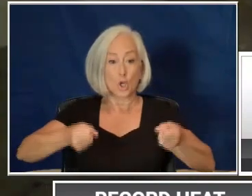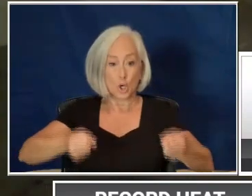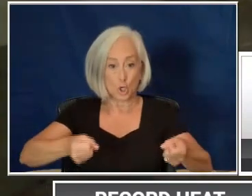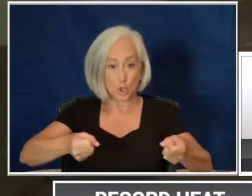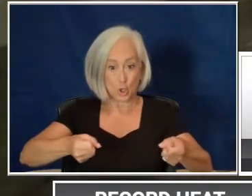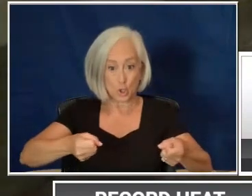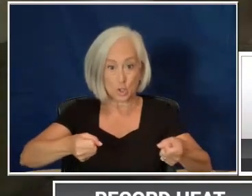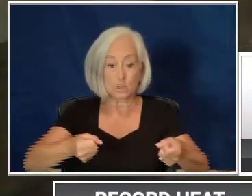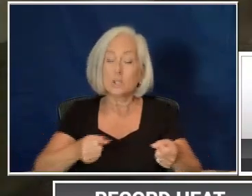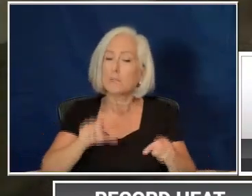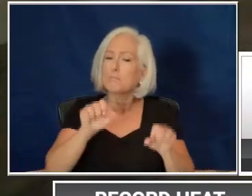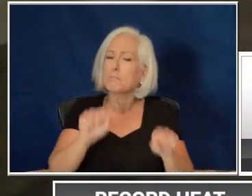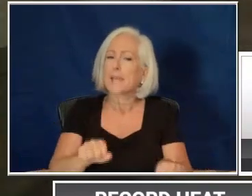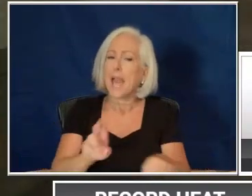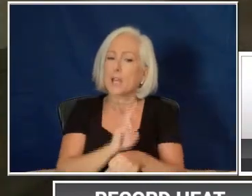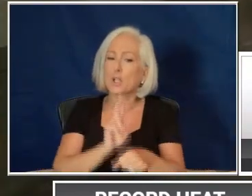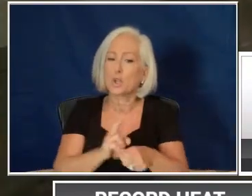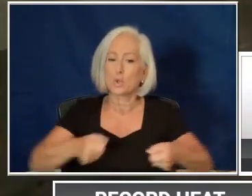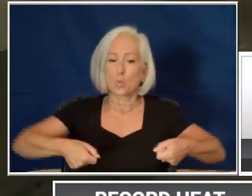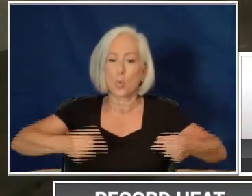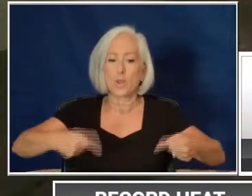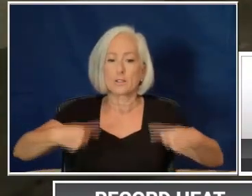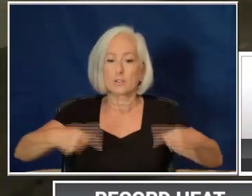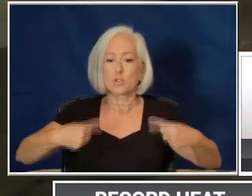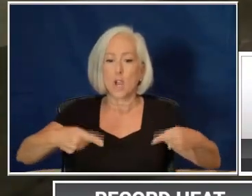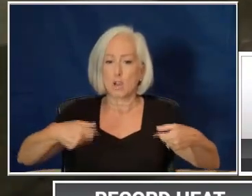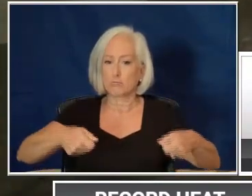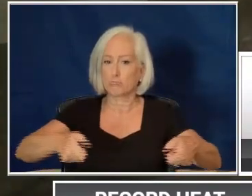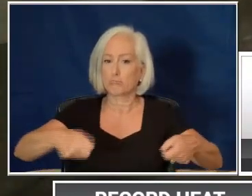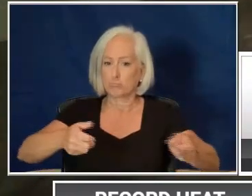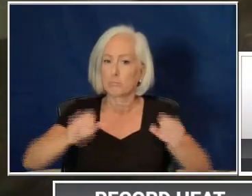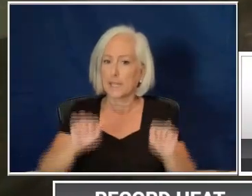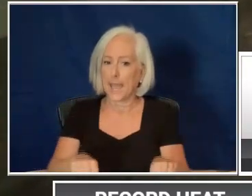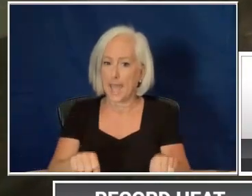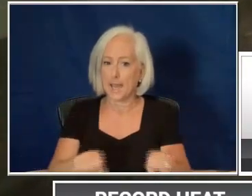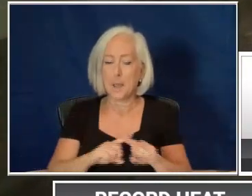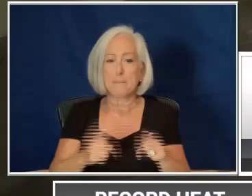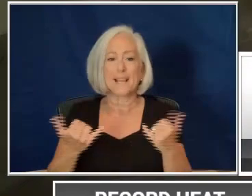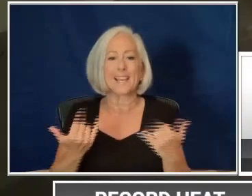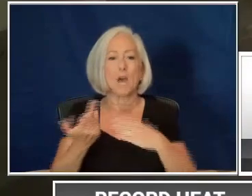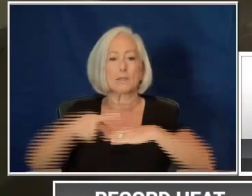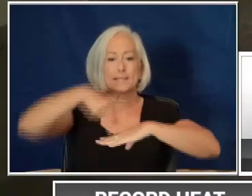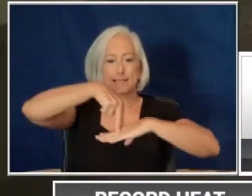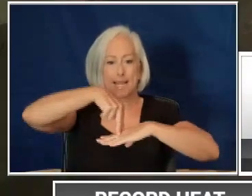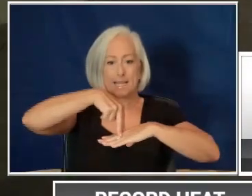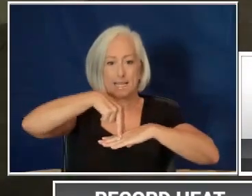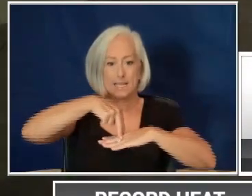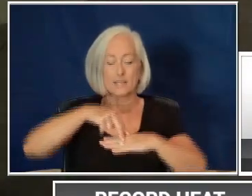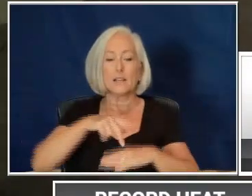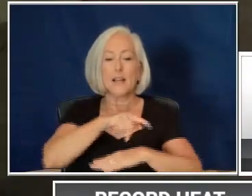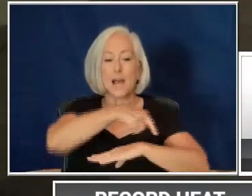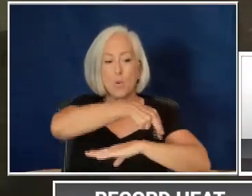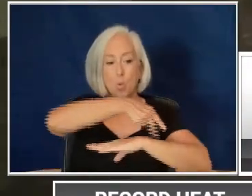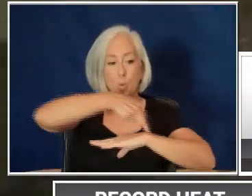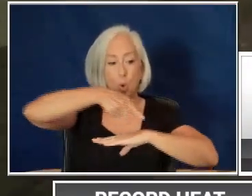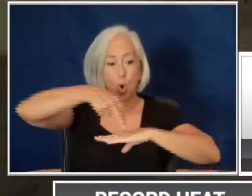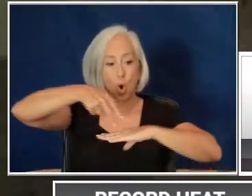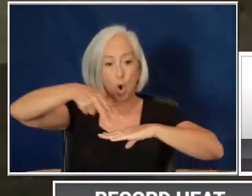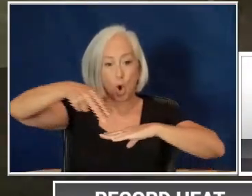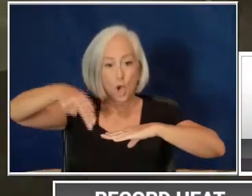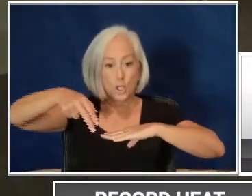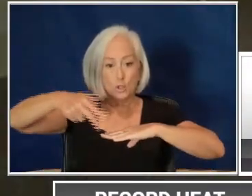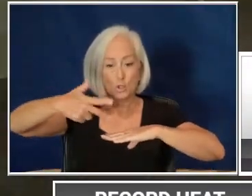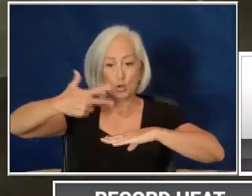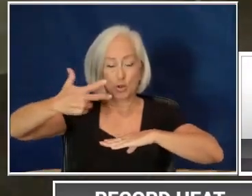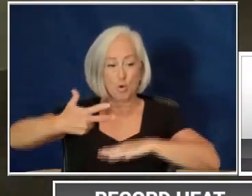from a wheelchair as well, but for this purpose, we're using more of a standing situation. All right, I'm going to have you walk towards the door here. I'm going to switch to your side. Okay.